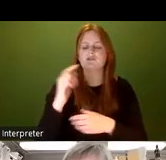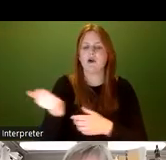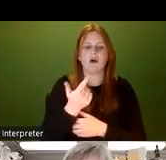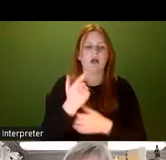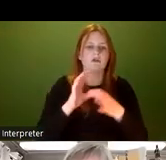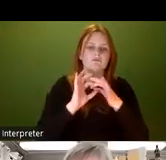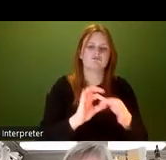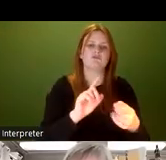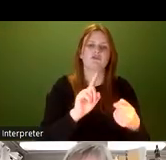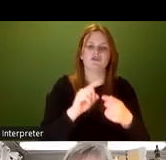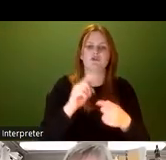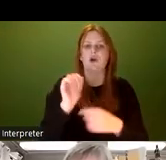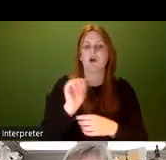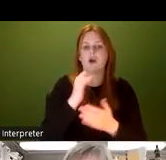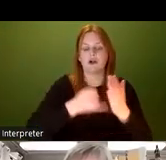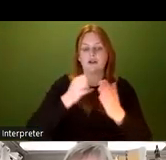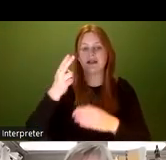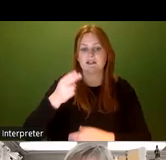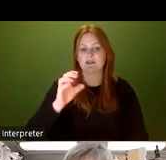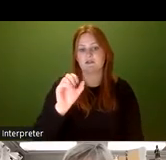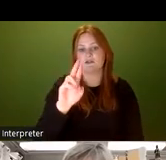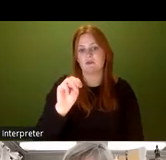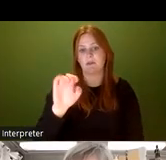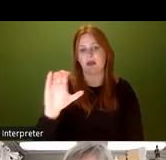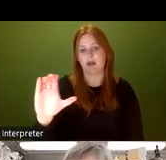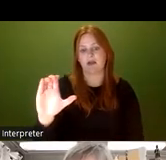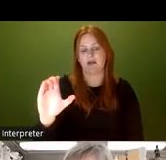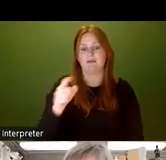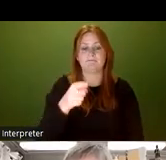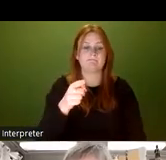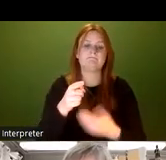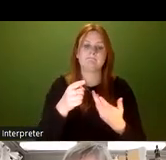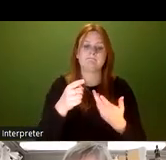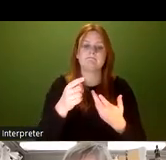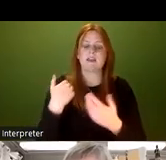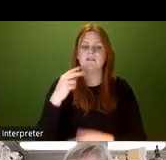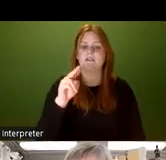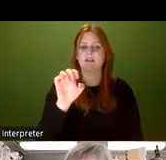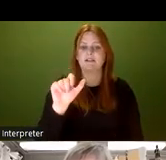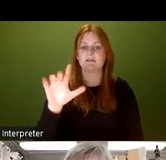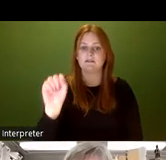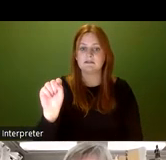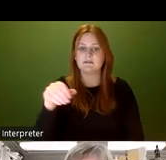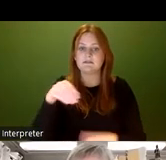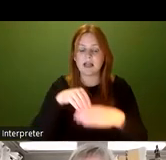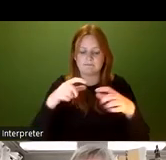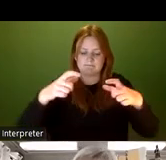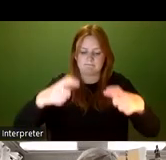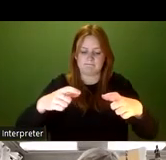history. And here there's a tumble stack of vessels in a pit, which